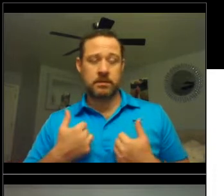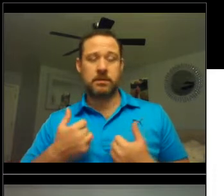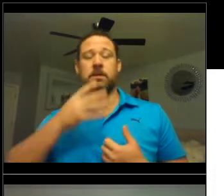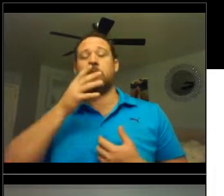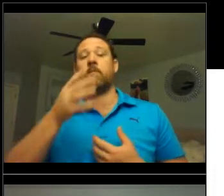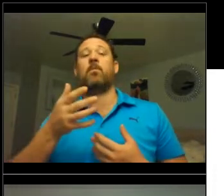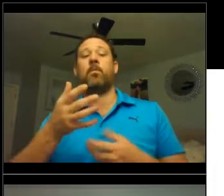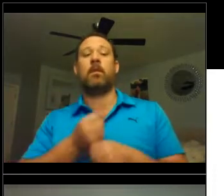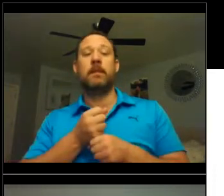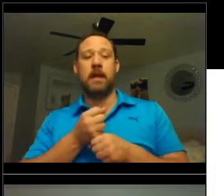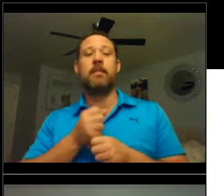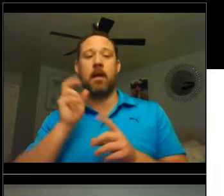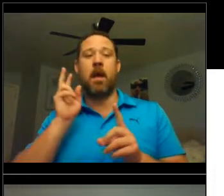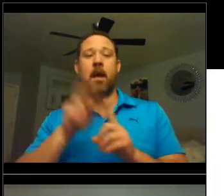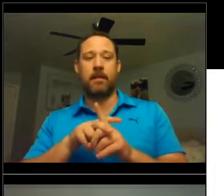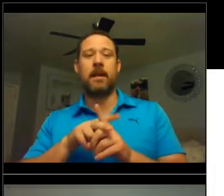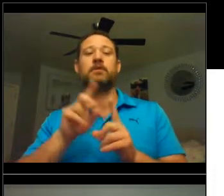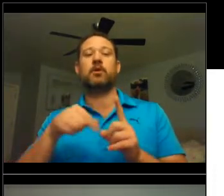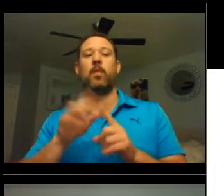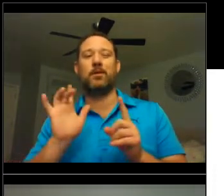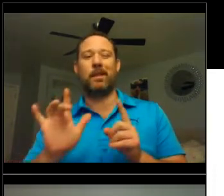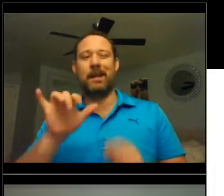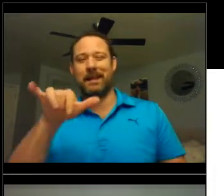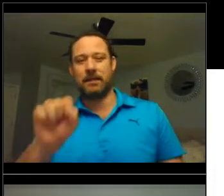the application when you click yes.